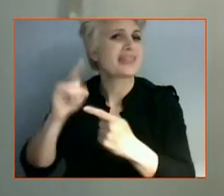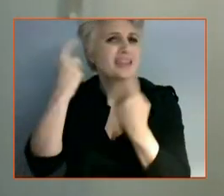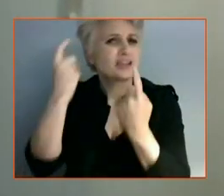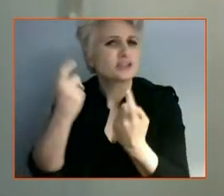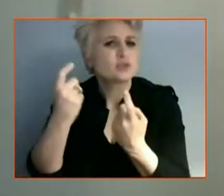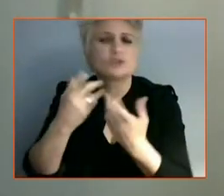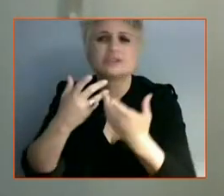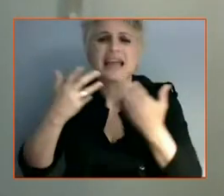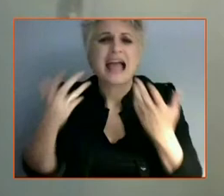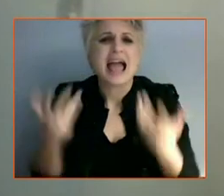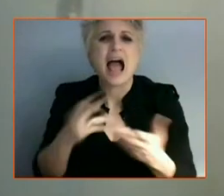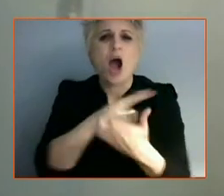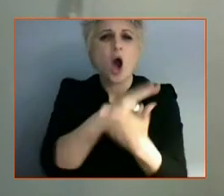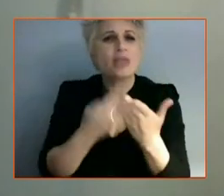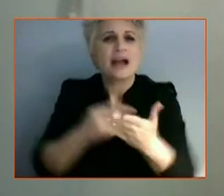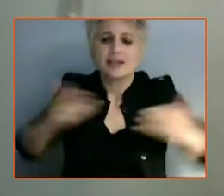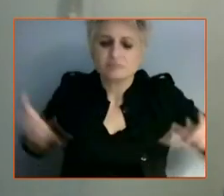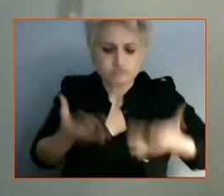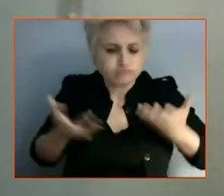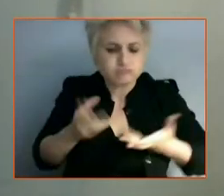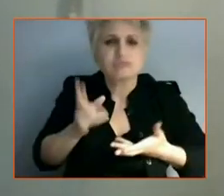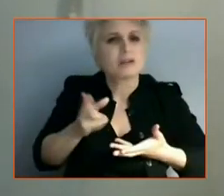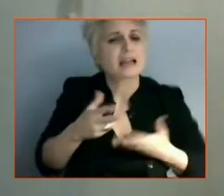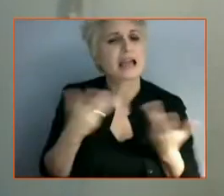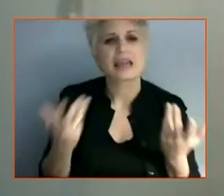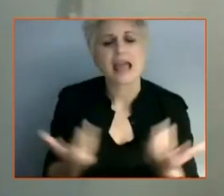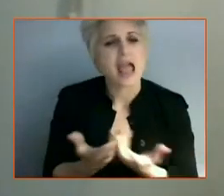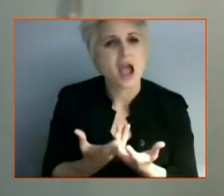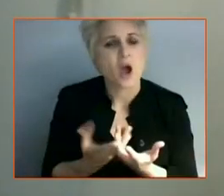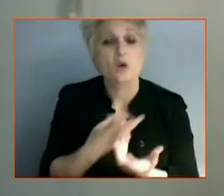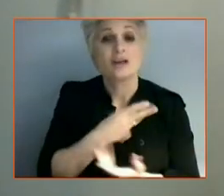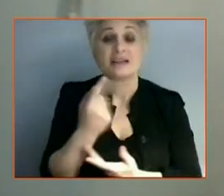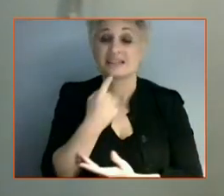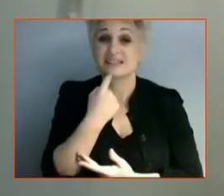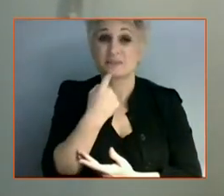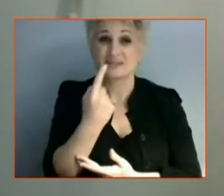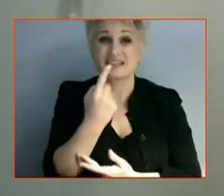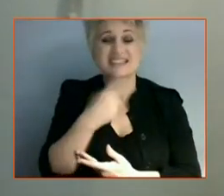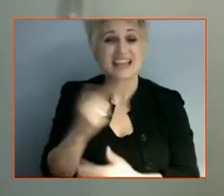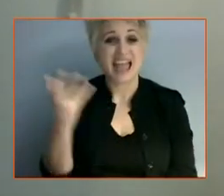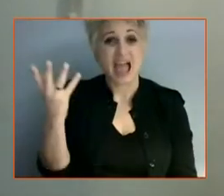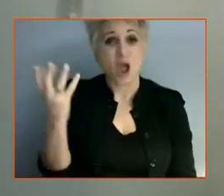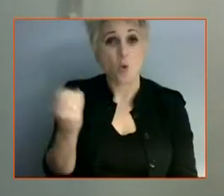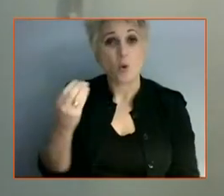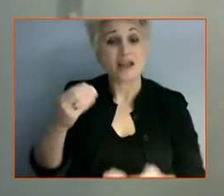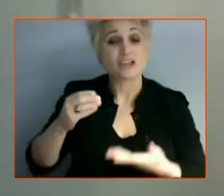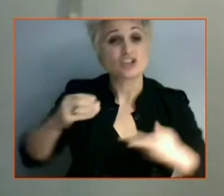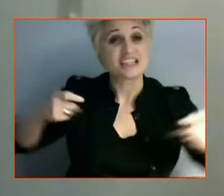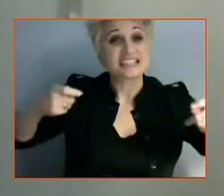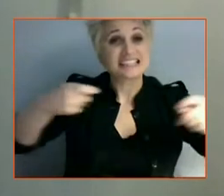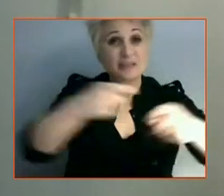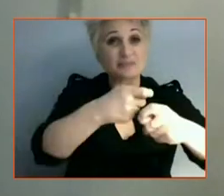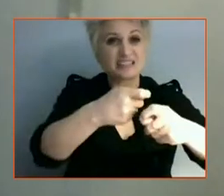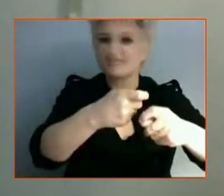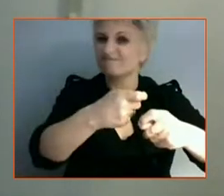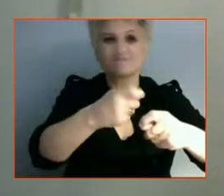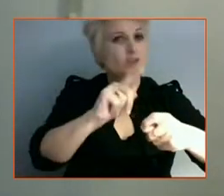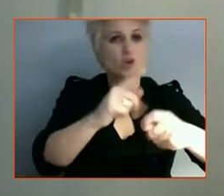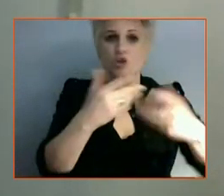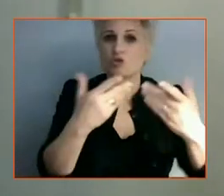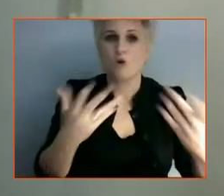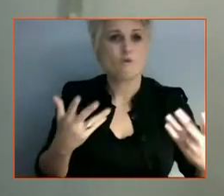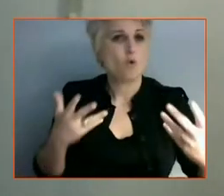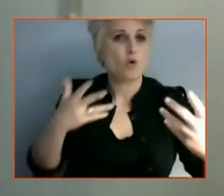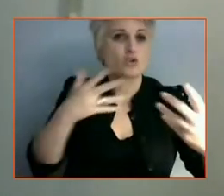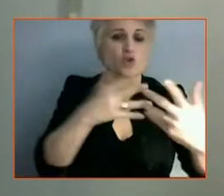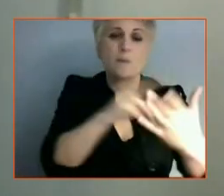rejuvenate their art sector. Some made comments that their wage subsidy was not readily available to many artists. My reflections